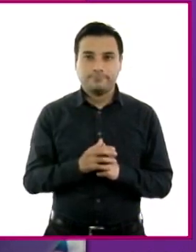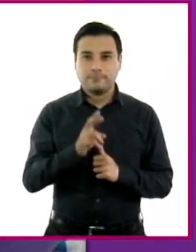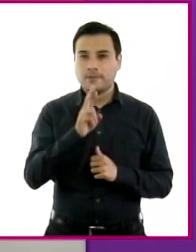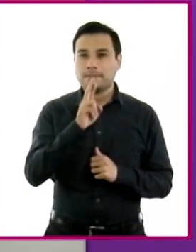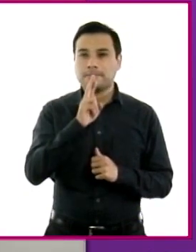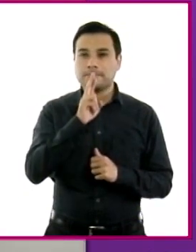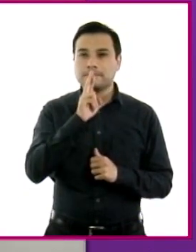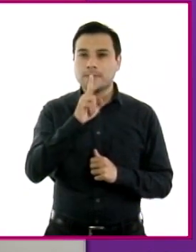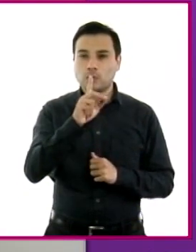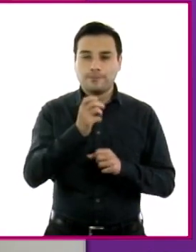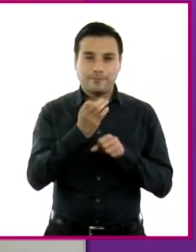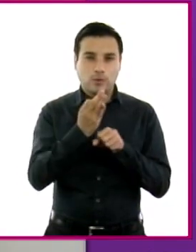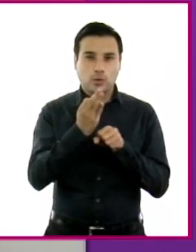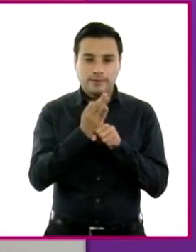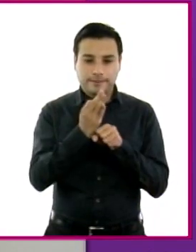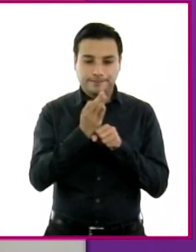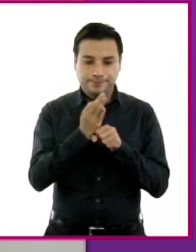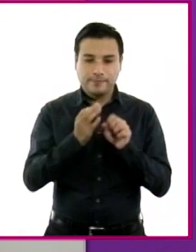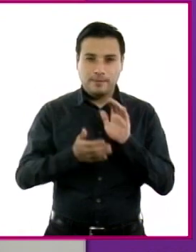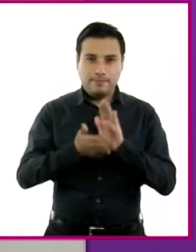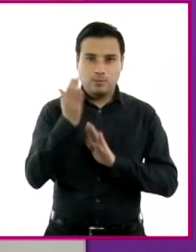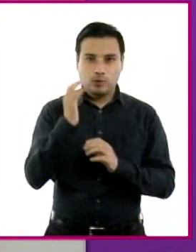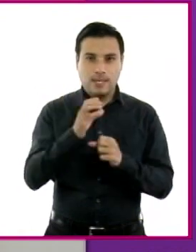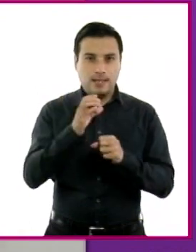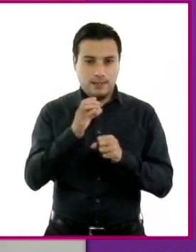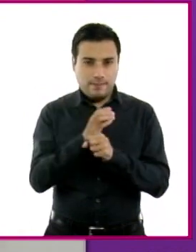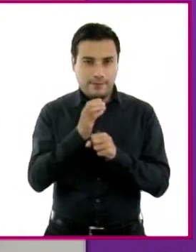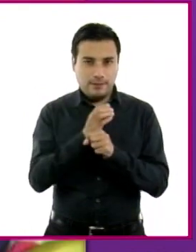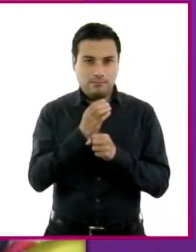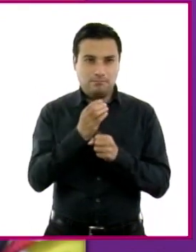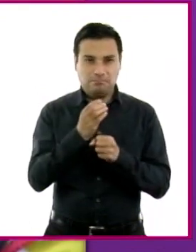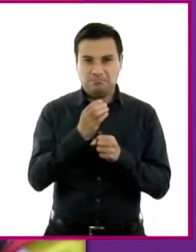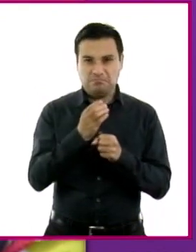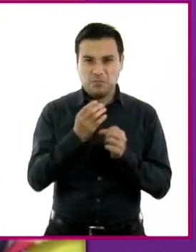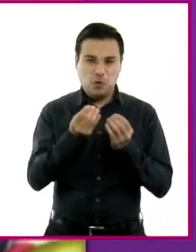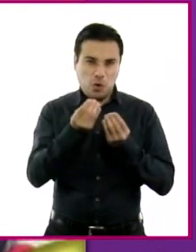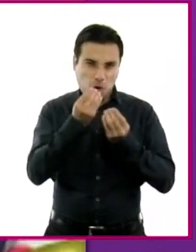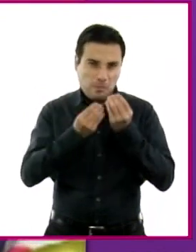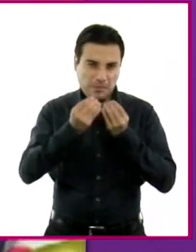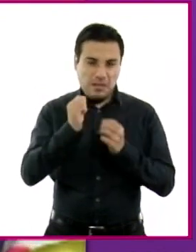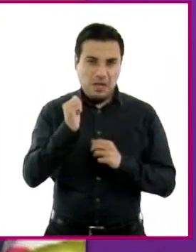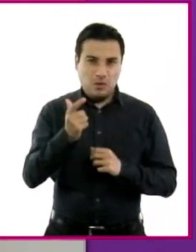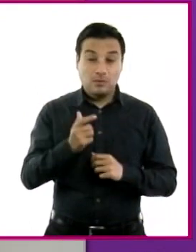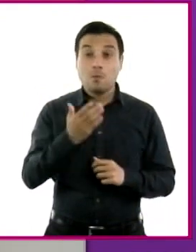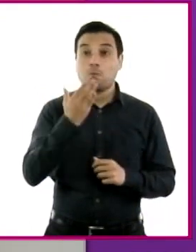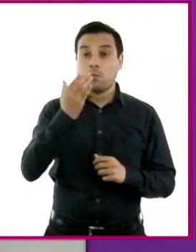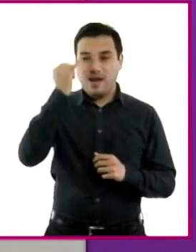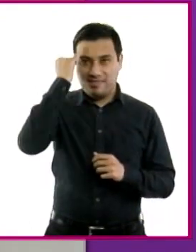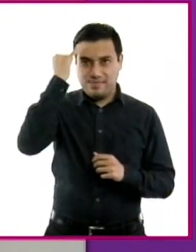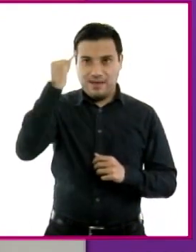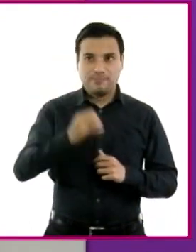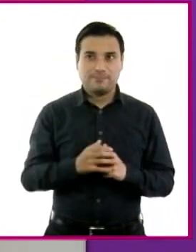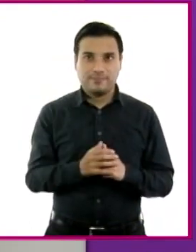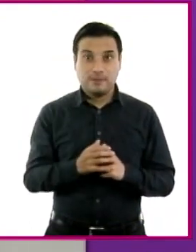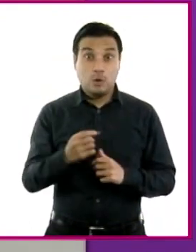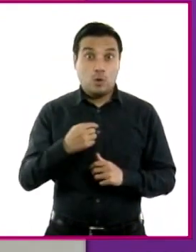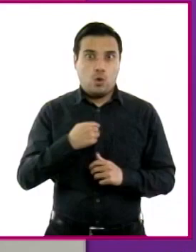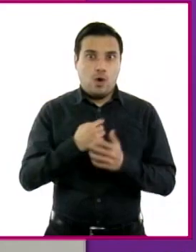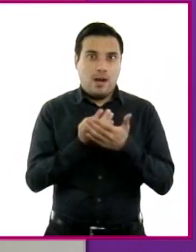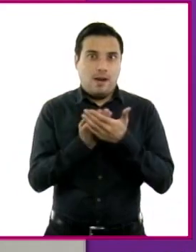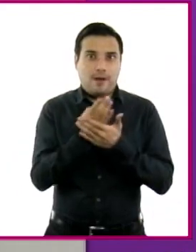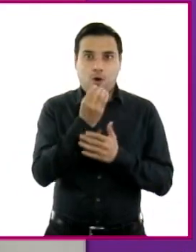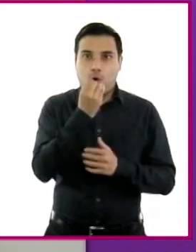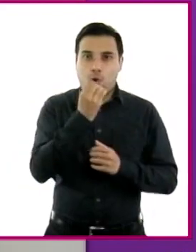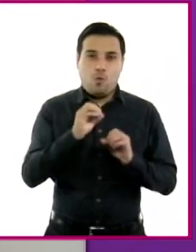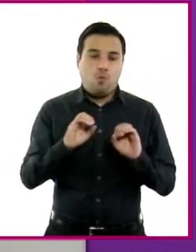the cafeteria and get something to eat? Good idea. I didn't have breakfast this